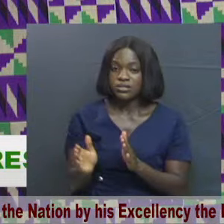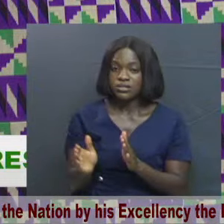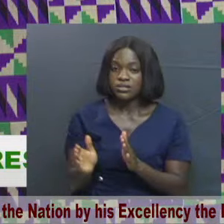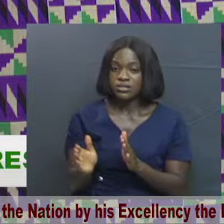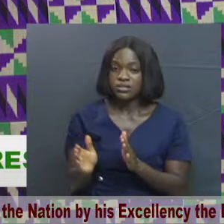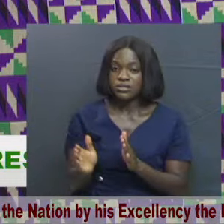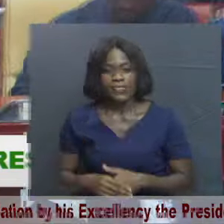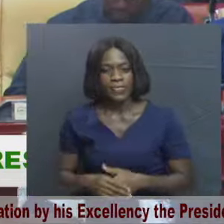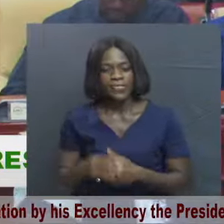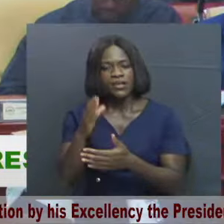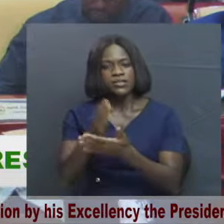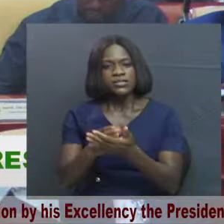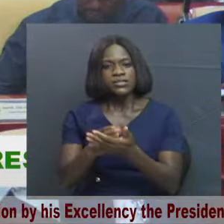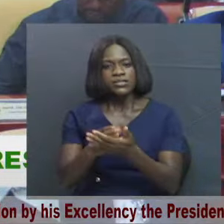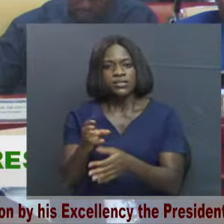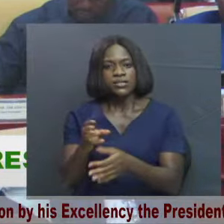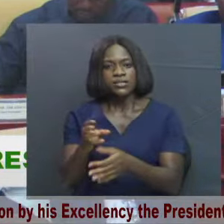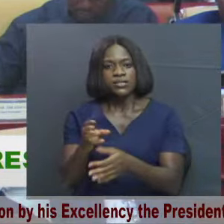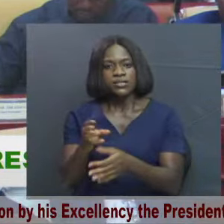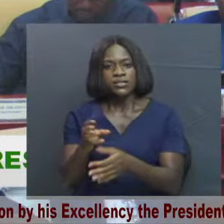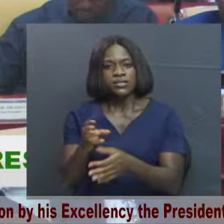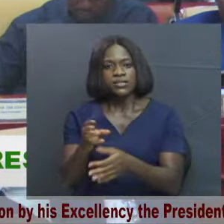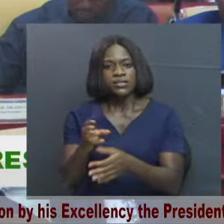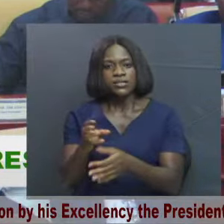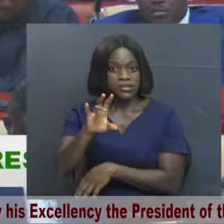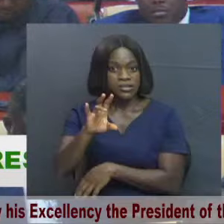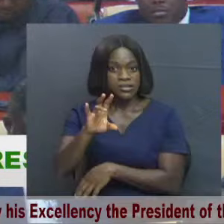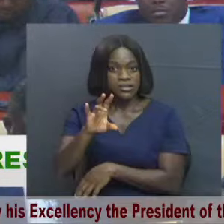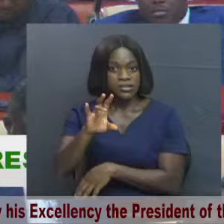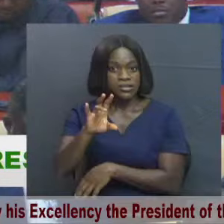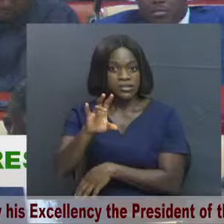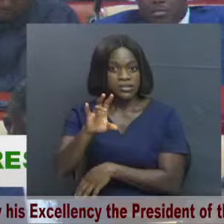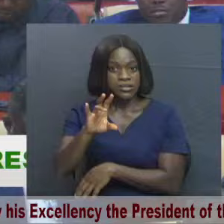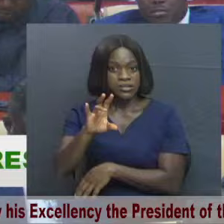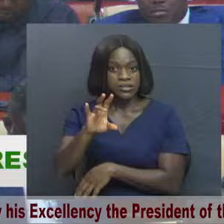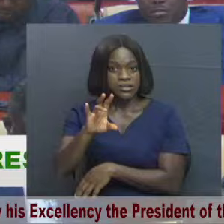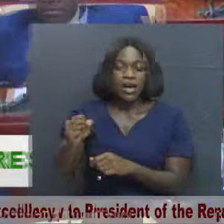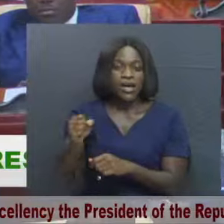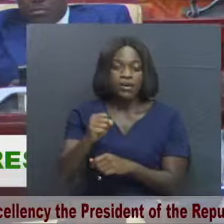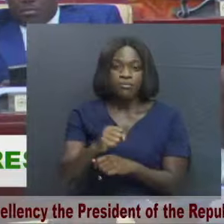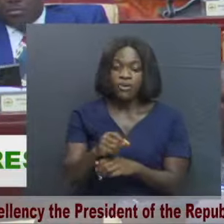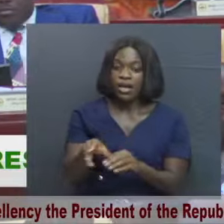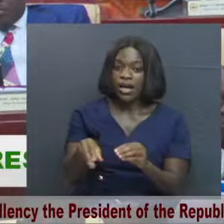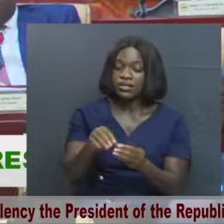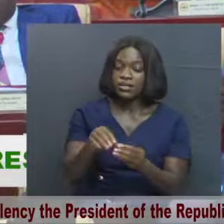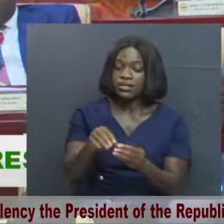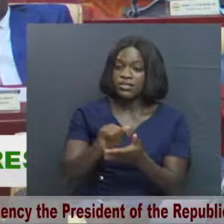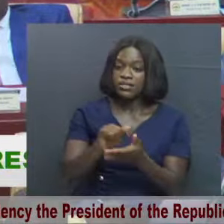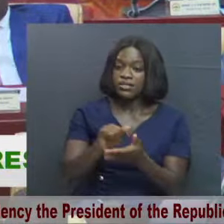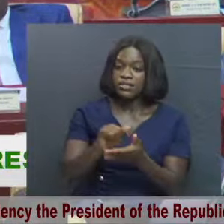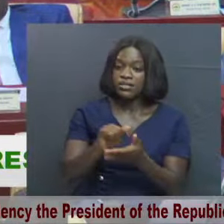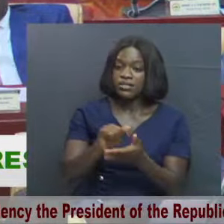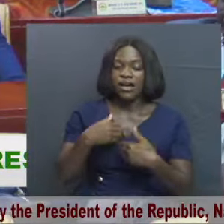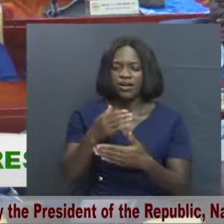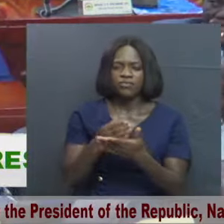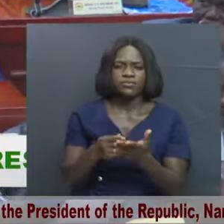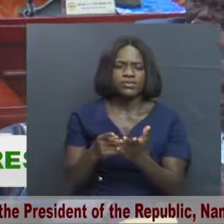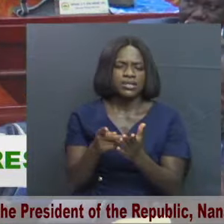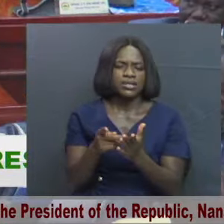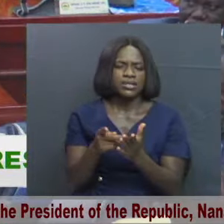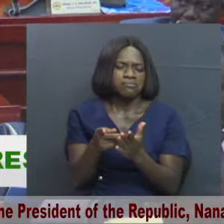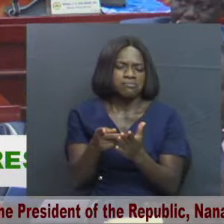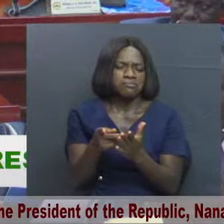some 600,000 self-employed persons have been enrolled onto the program and now have some form of social